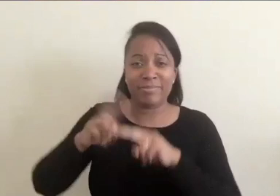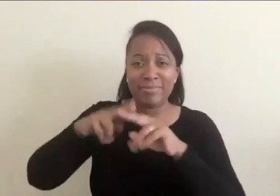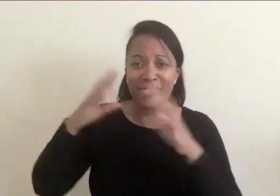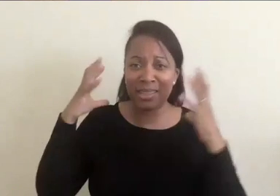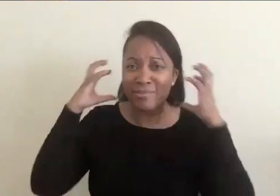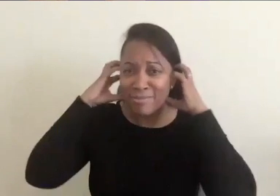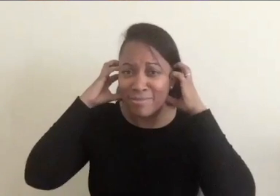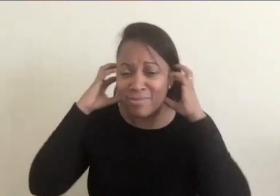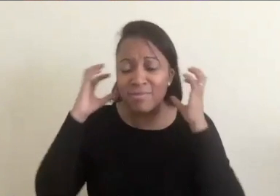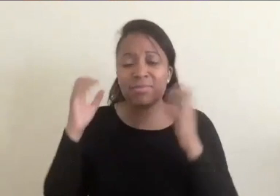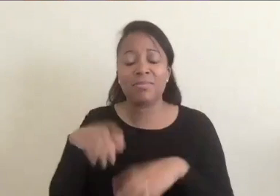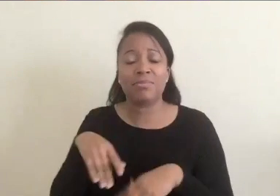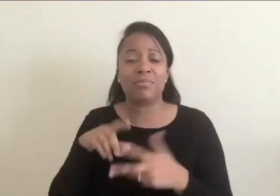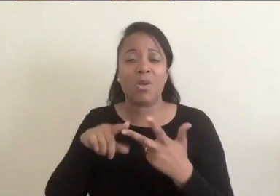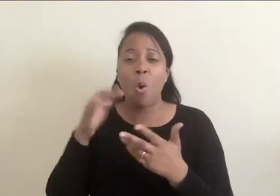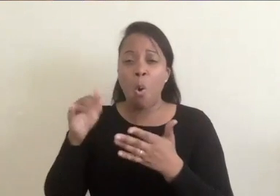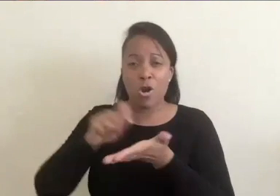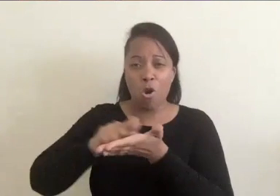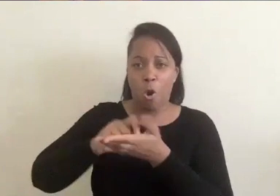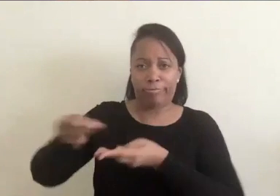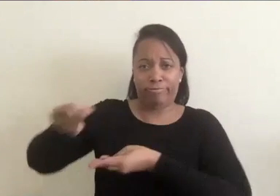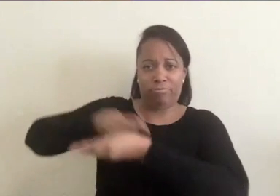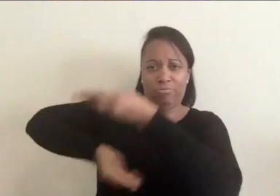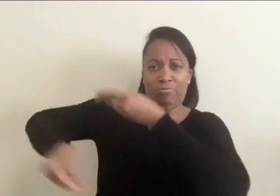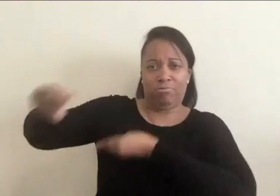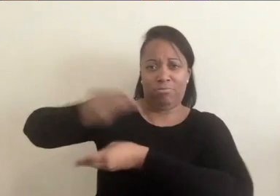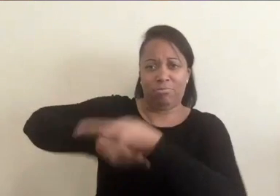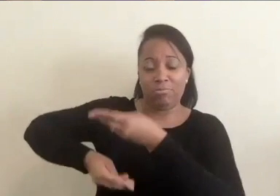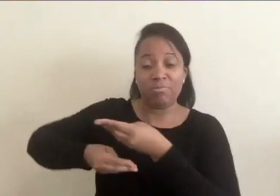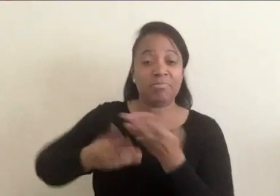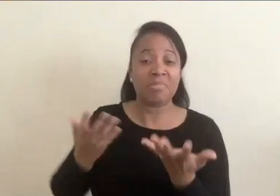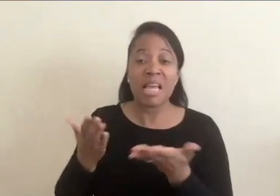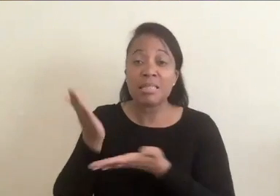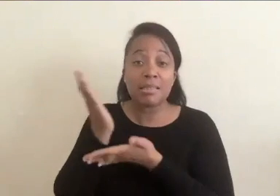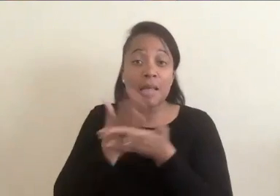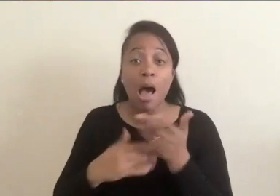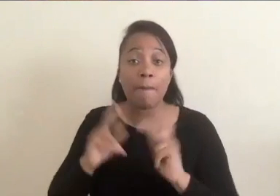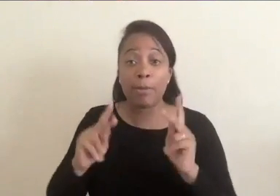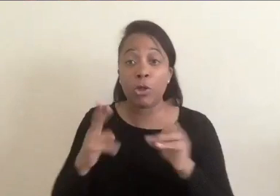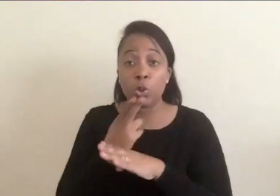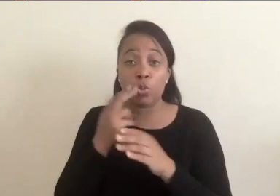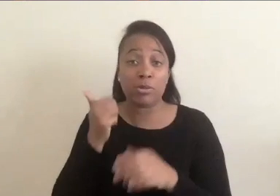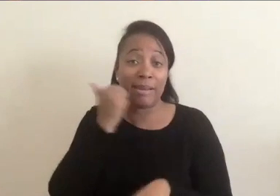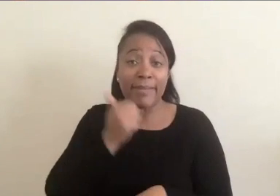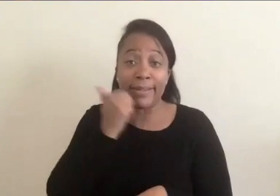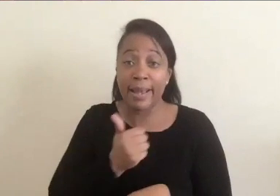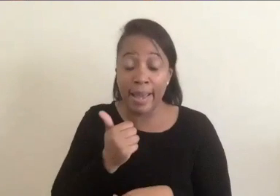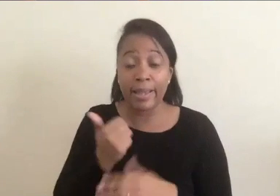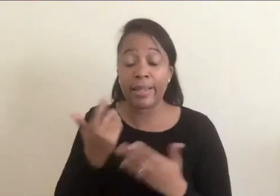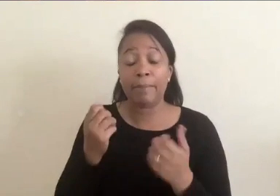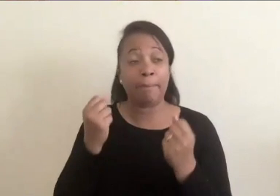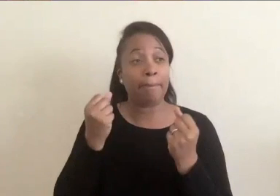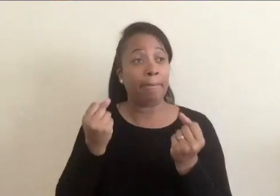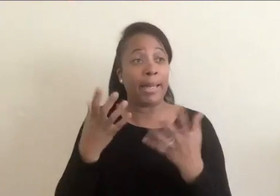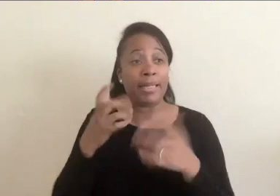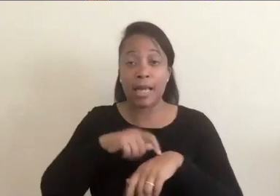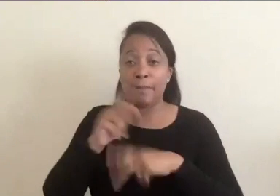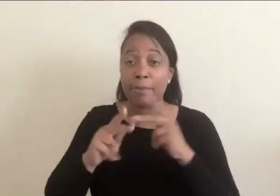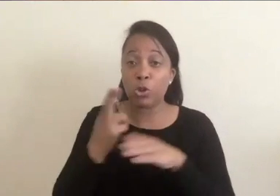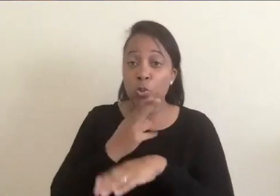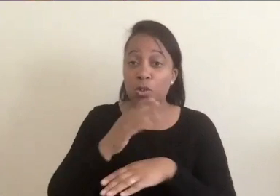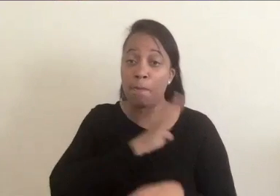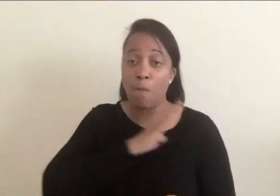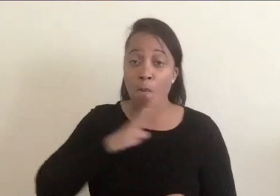exchange of written notes. Several, though, are mainstream, they're popular, and they're used commonly in corporations, board